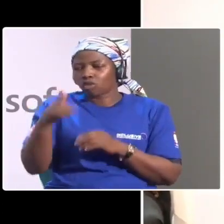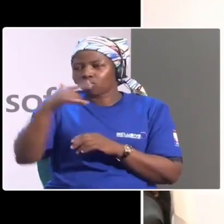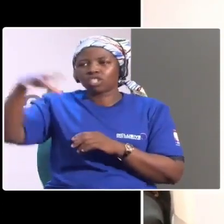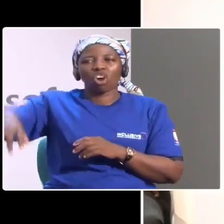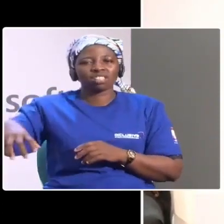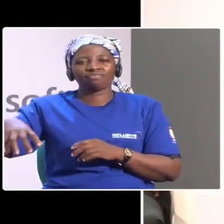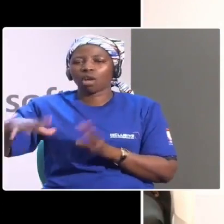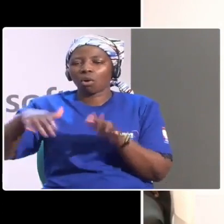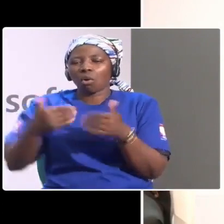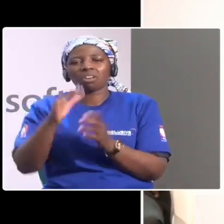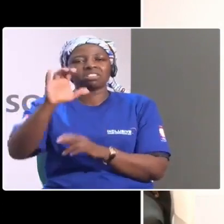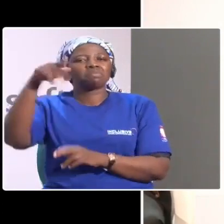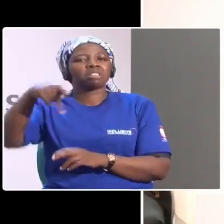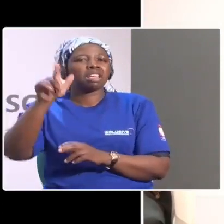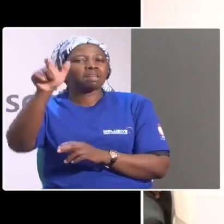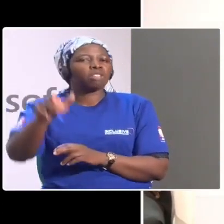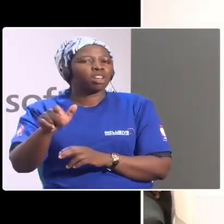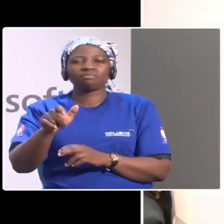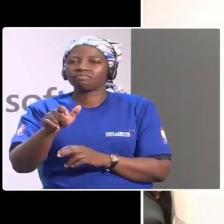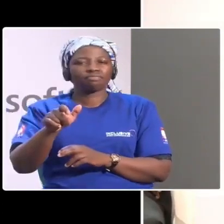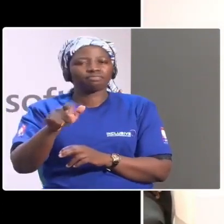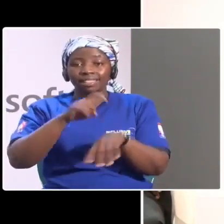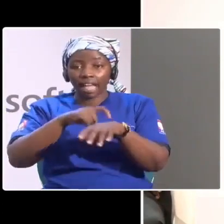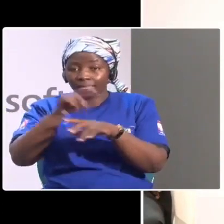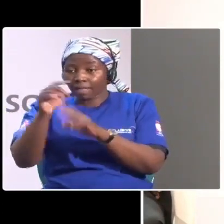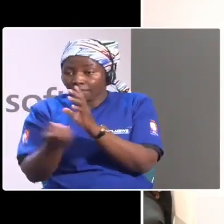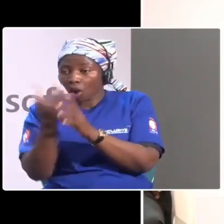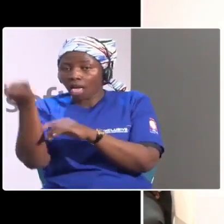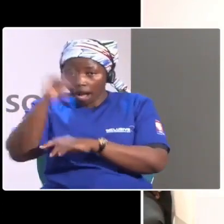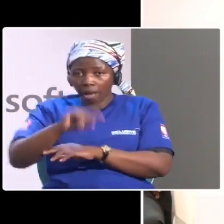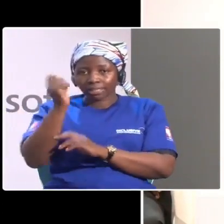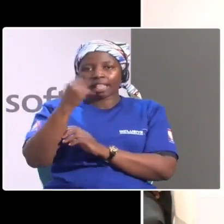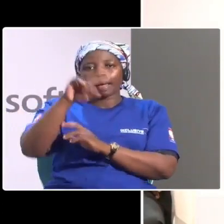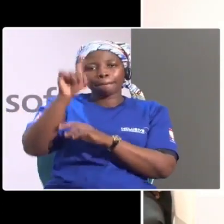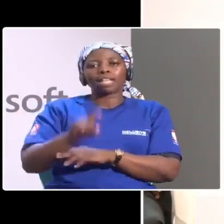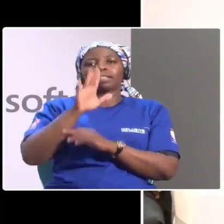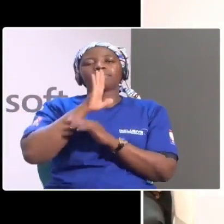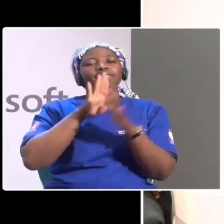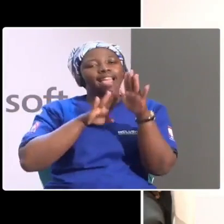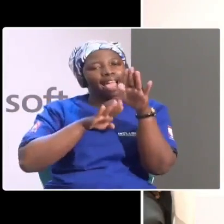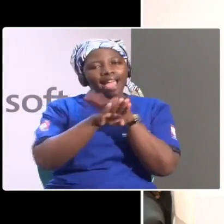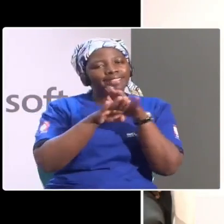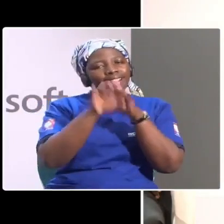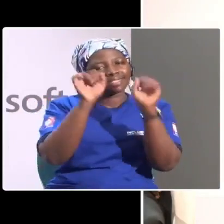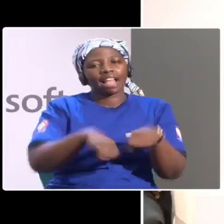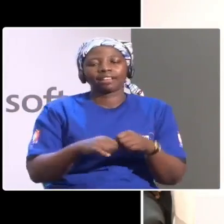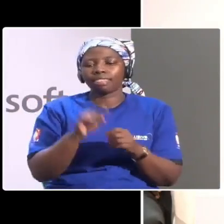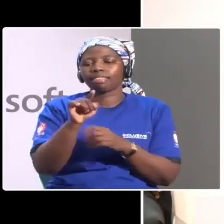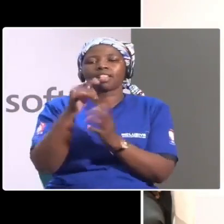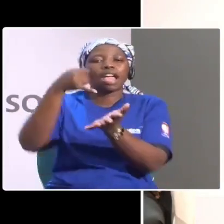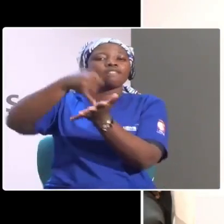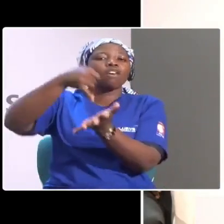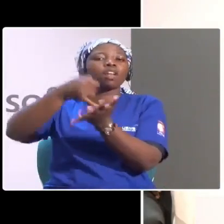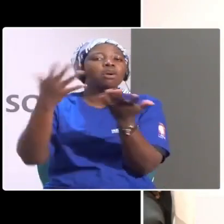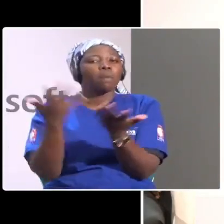with a cerebral palsy. That product, when it comes to Kenya, it must be accessible. And that we have incorporated into